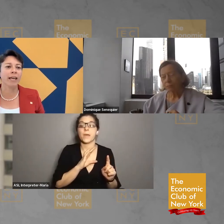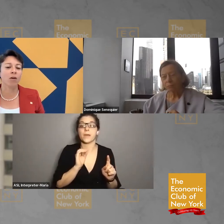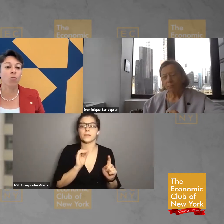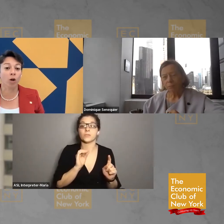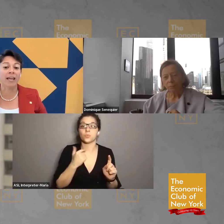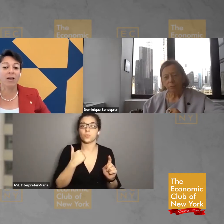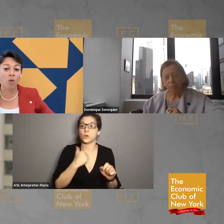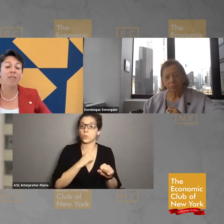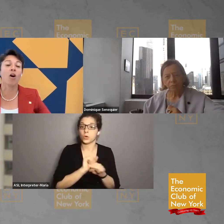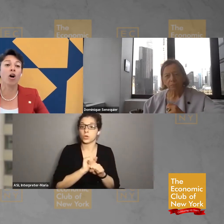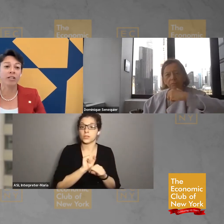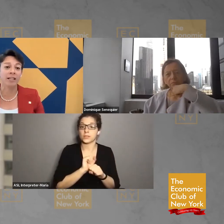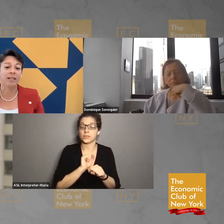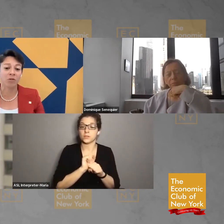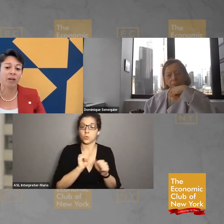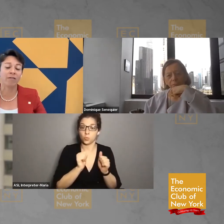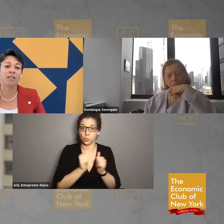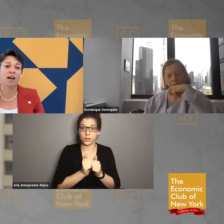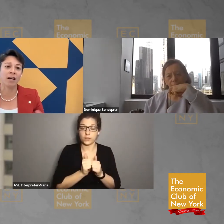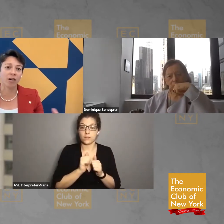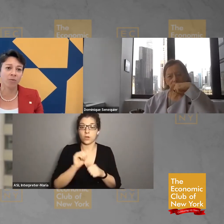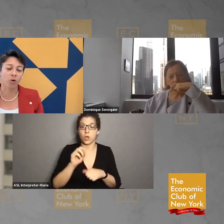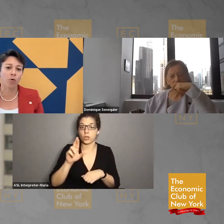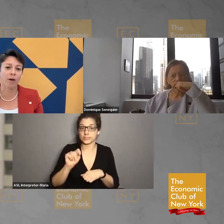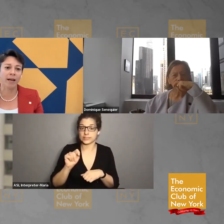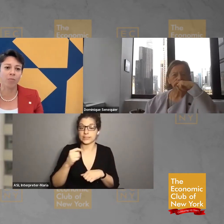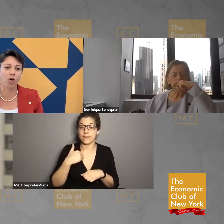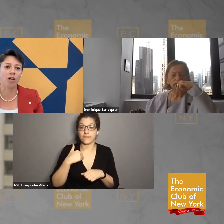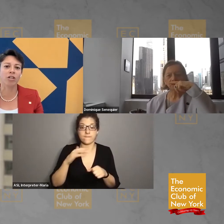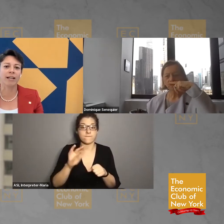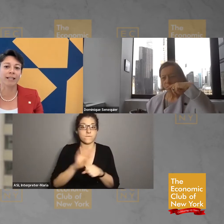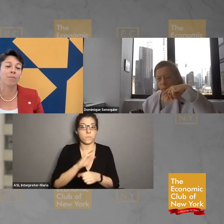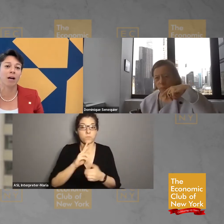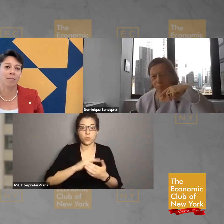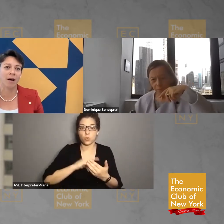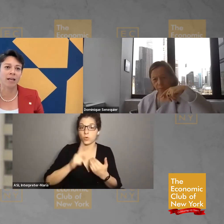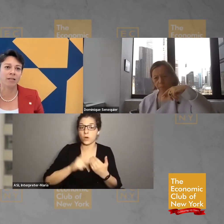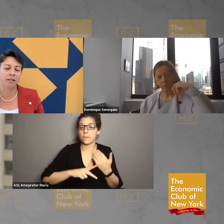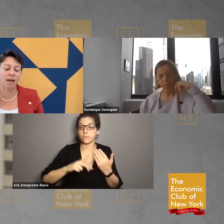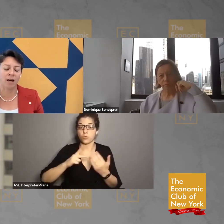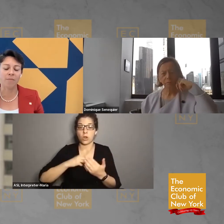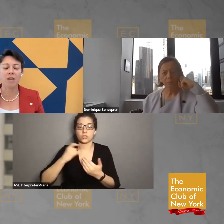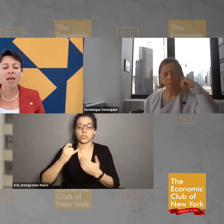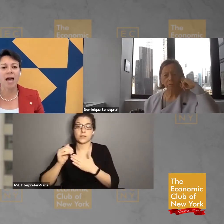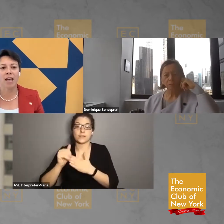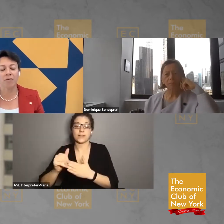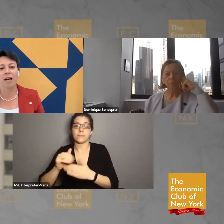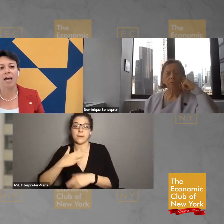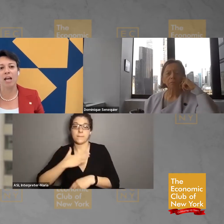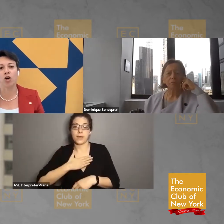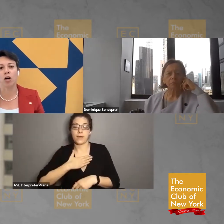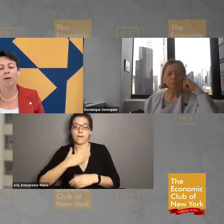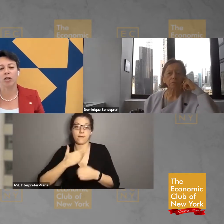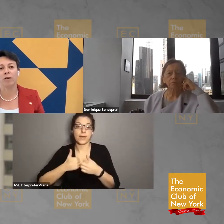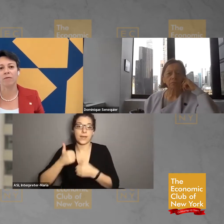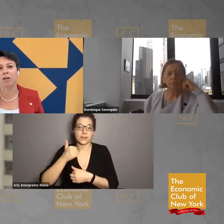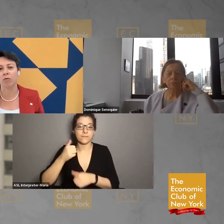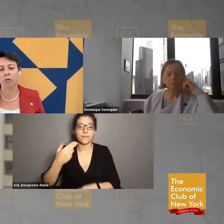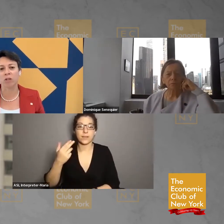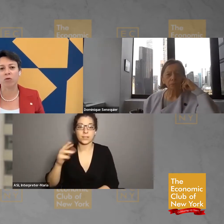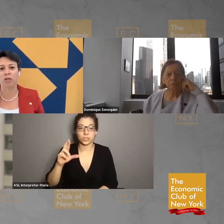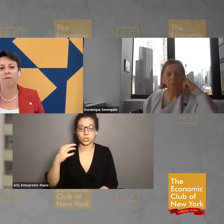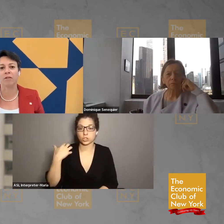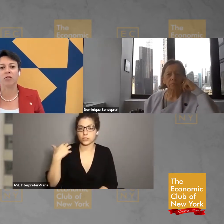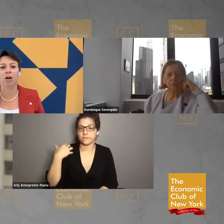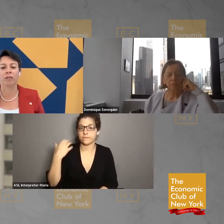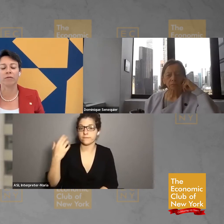We're working with our teams. We have an entire program project led by my head of HR, my chief